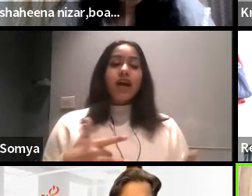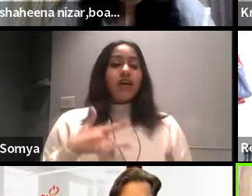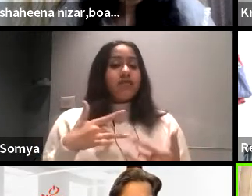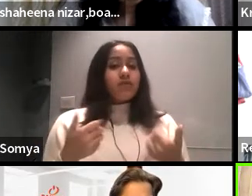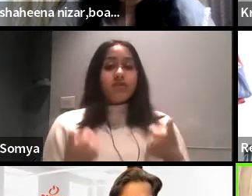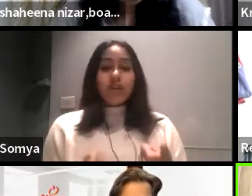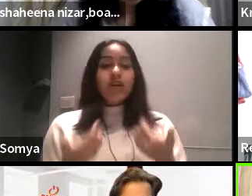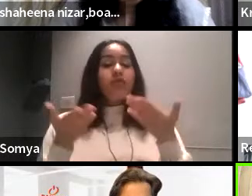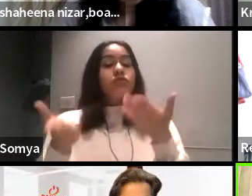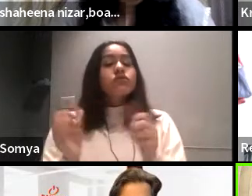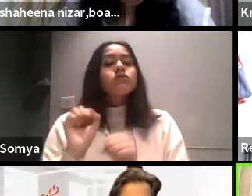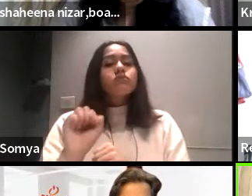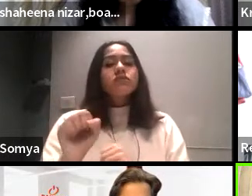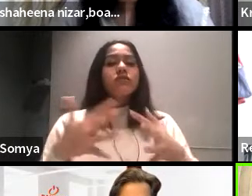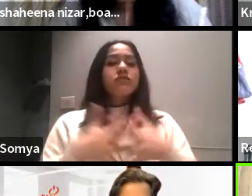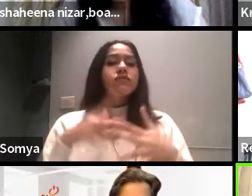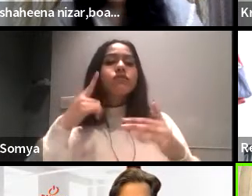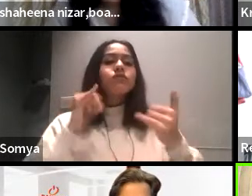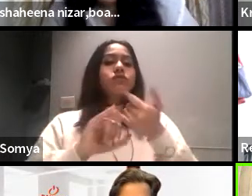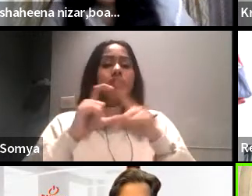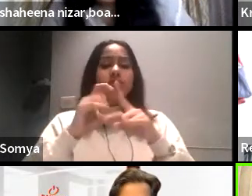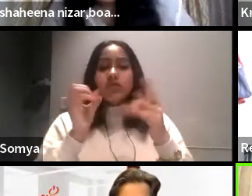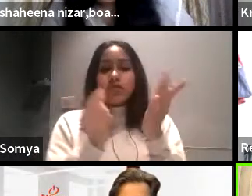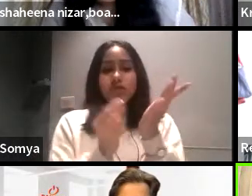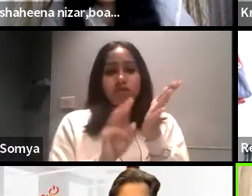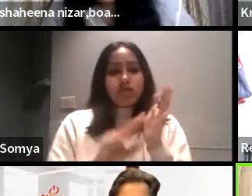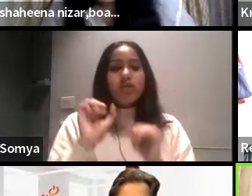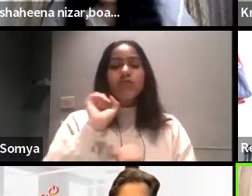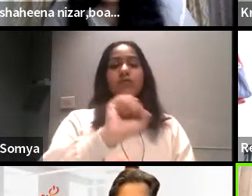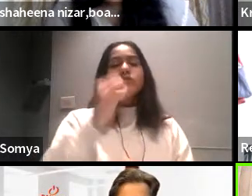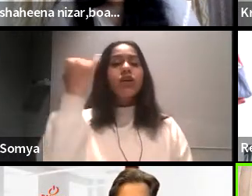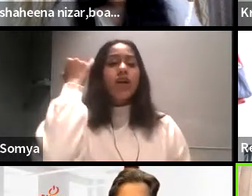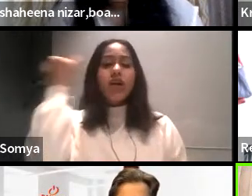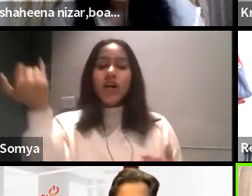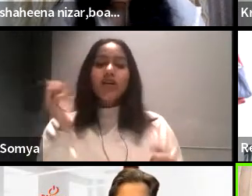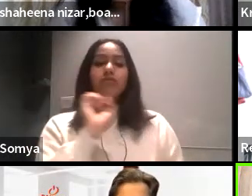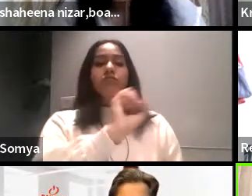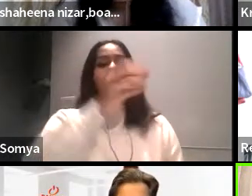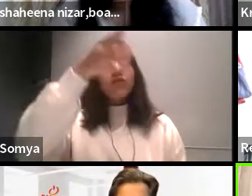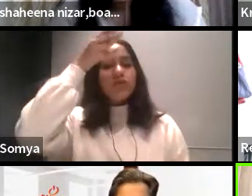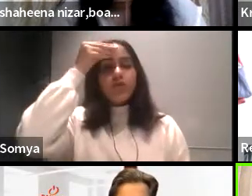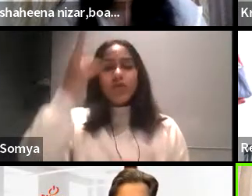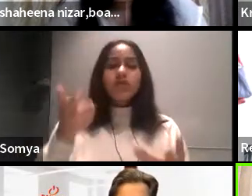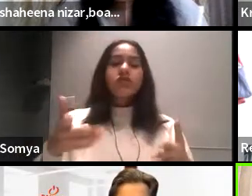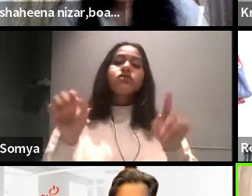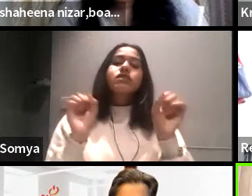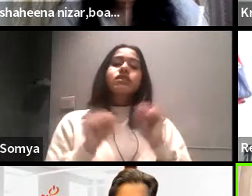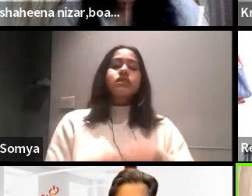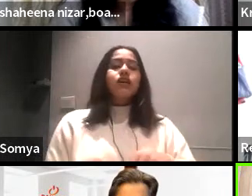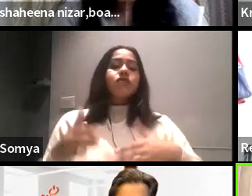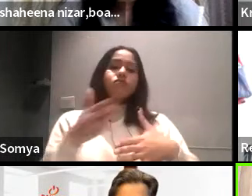your wisdom, your ideas, your knowledge can really shape